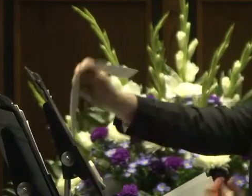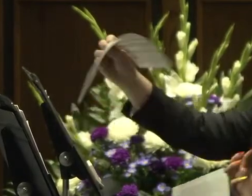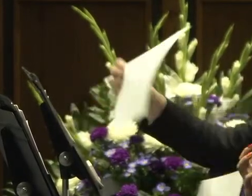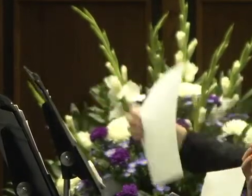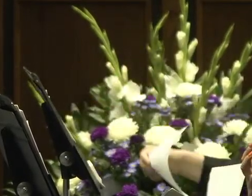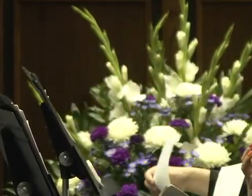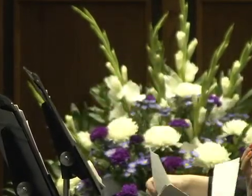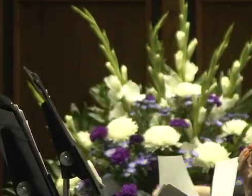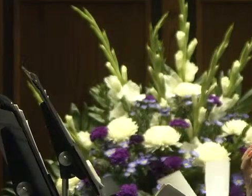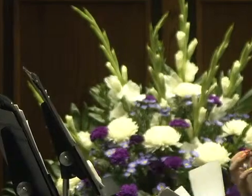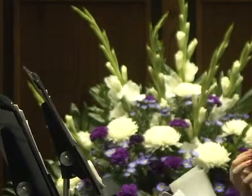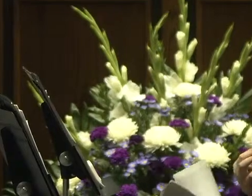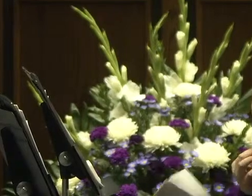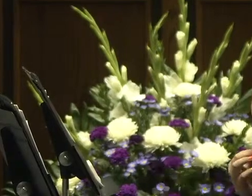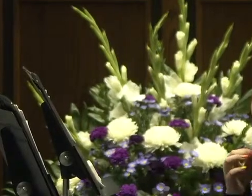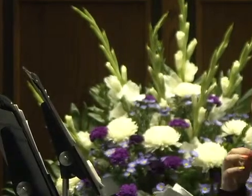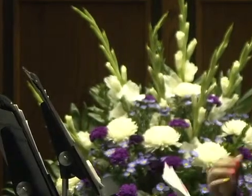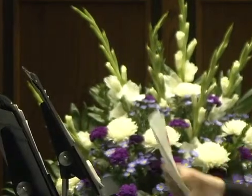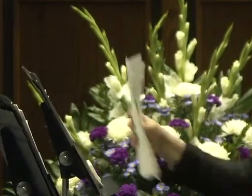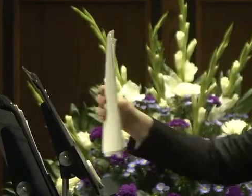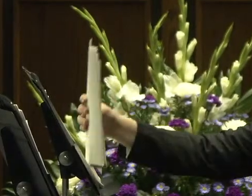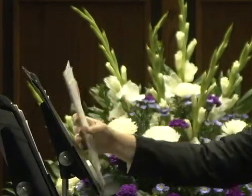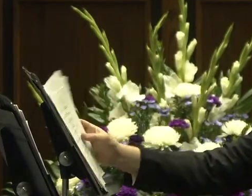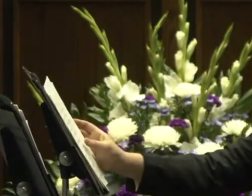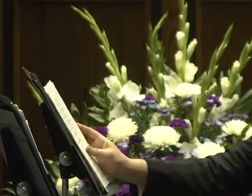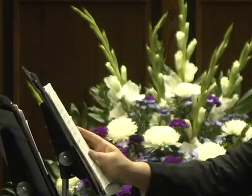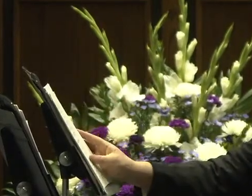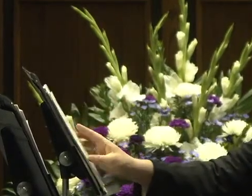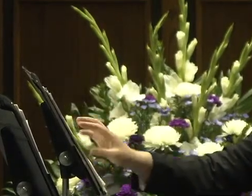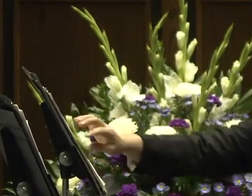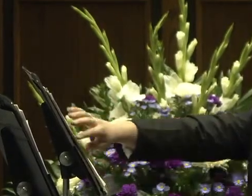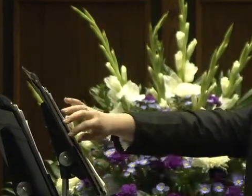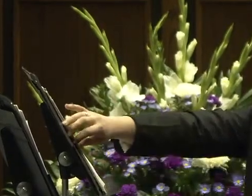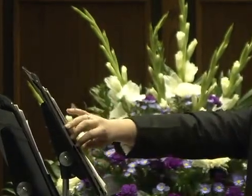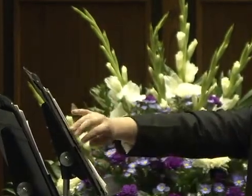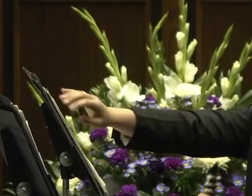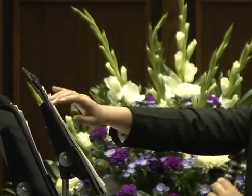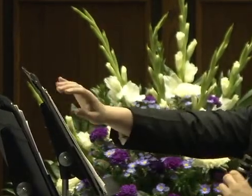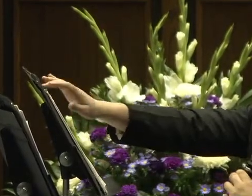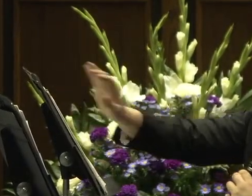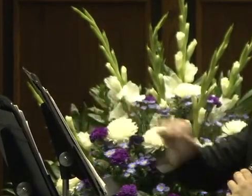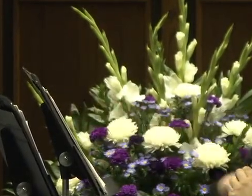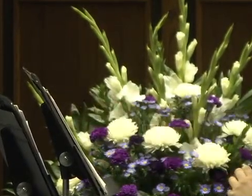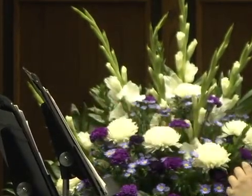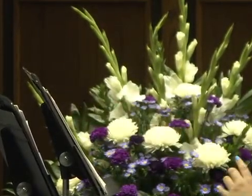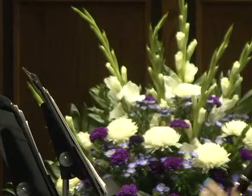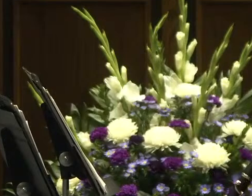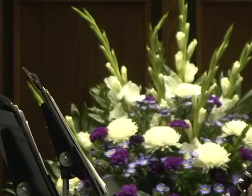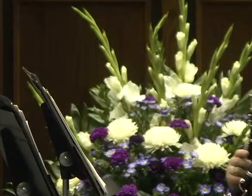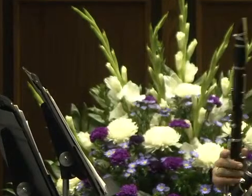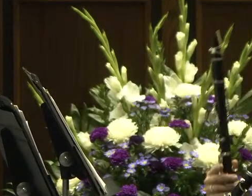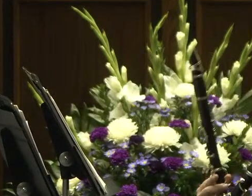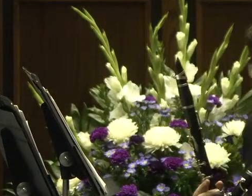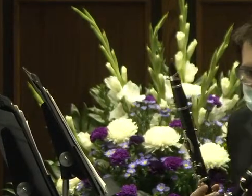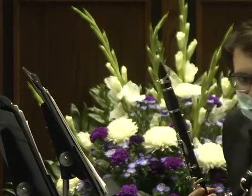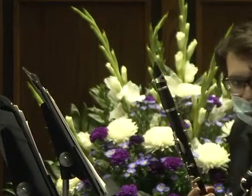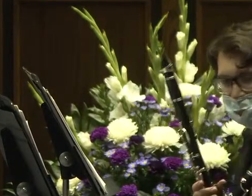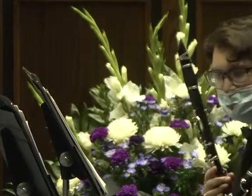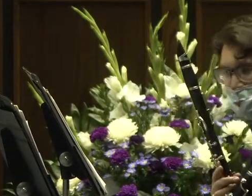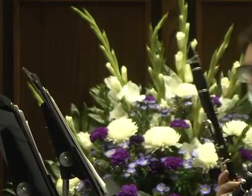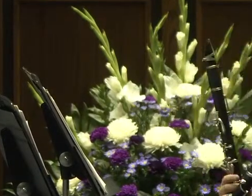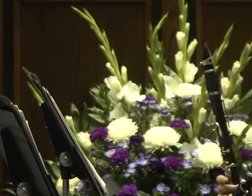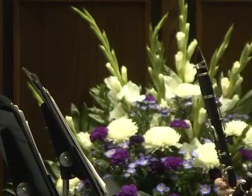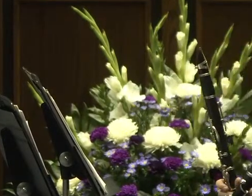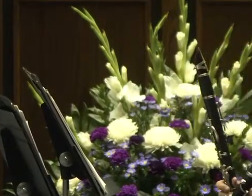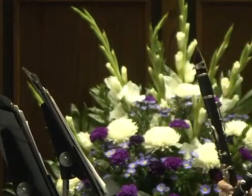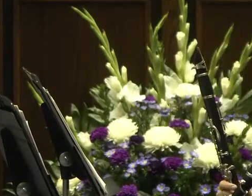So if you all can just sit tight, enjoy the prelude music, and then after, one other program note, after it finishes,